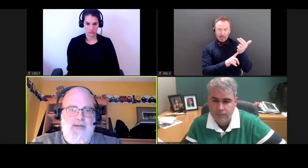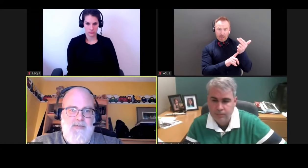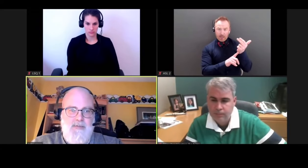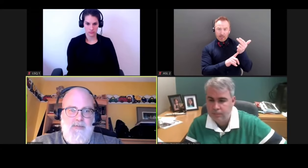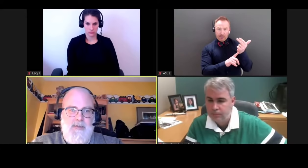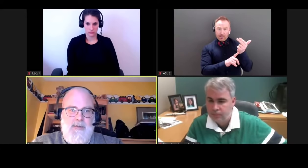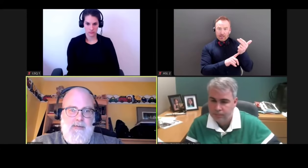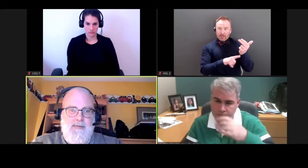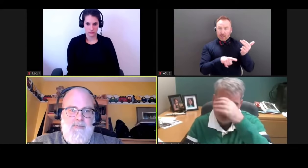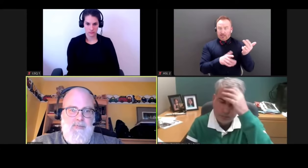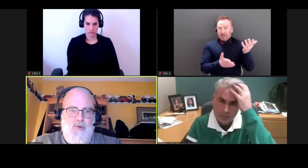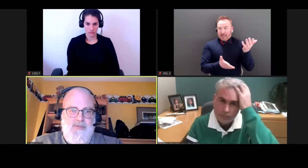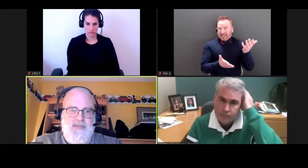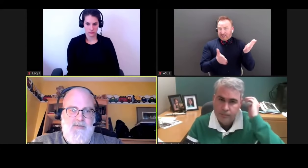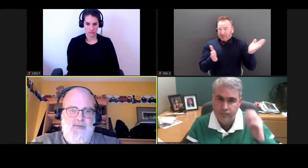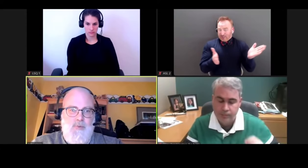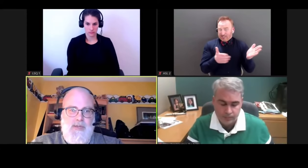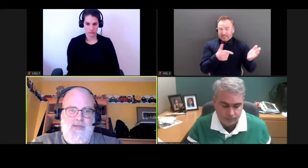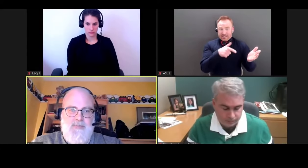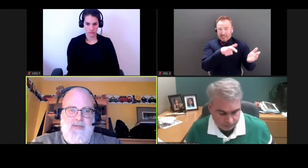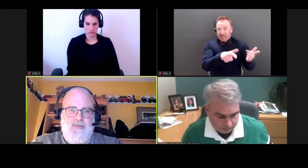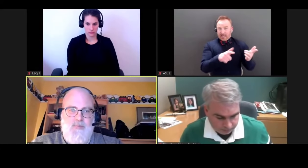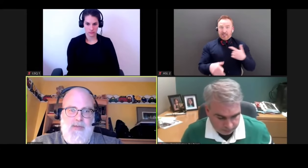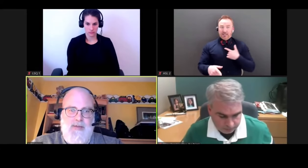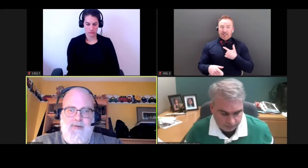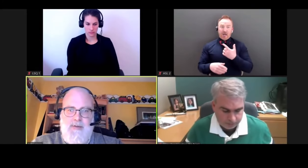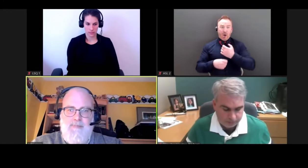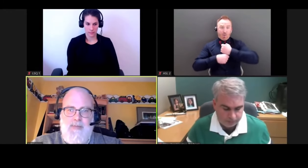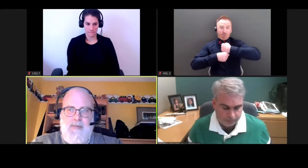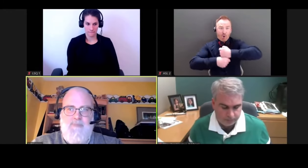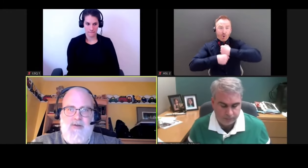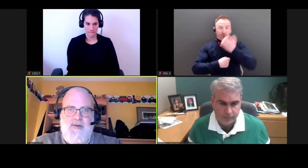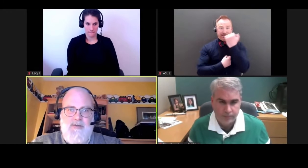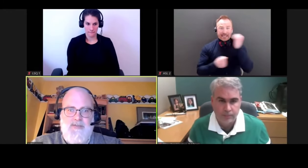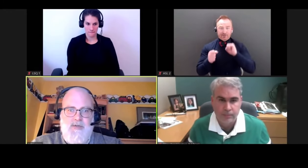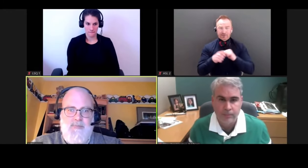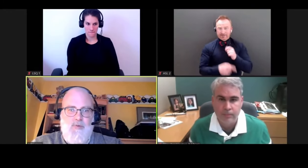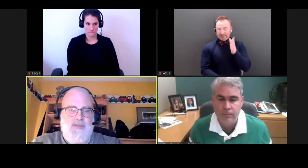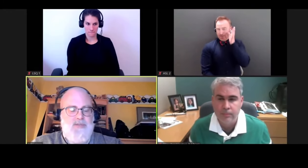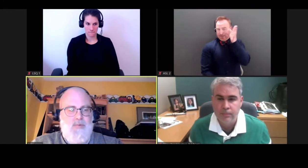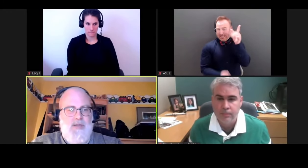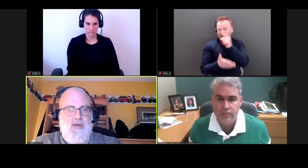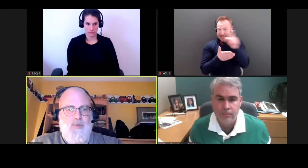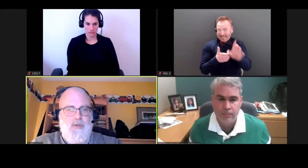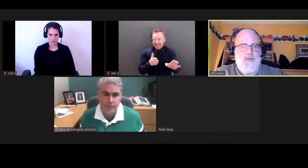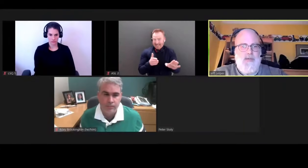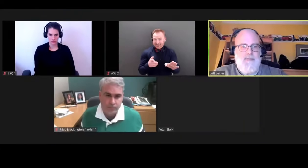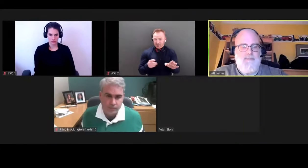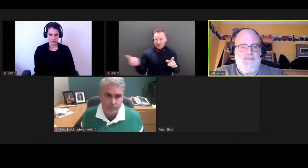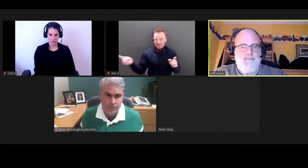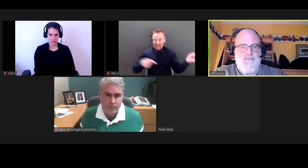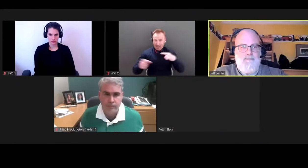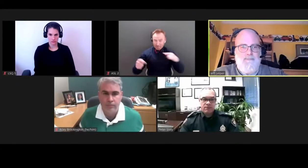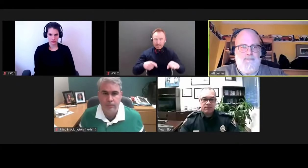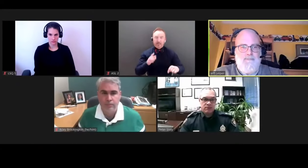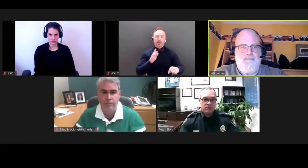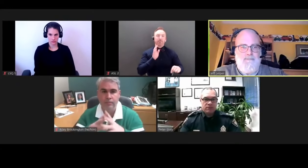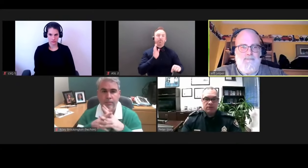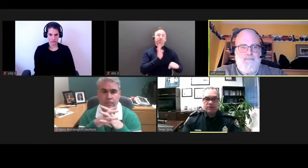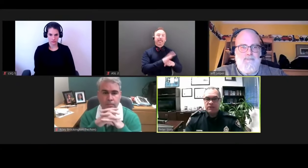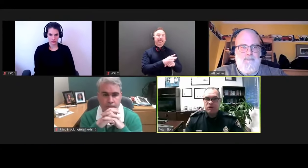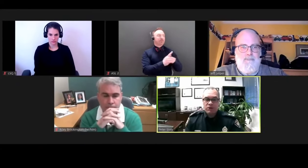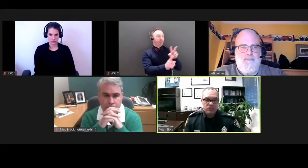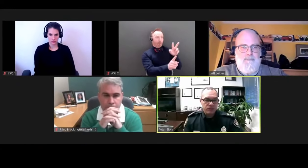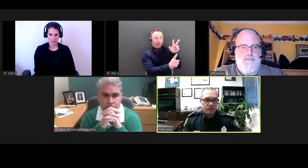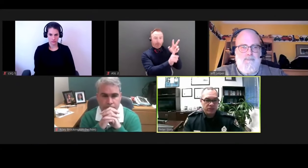accommodate the protesters who we can expect this weekend? I'm very concerned about what this weekend will look like.